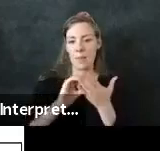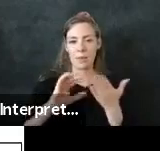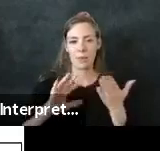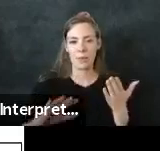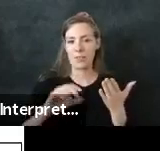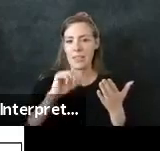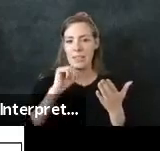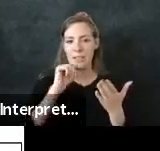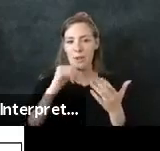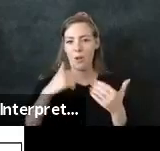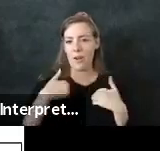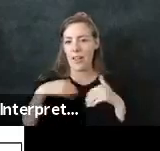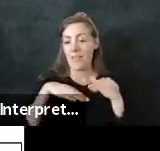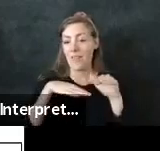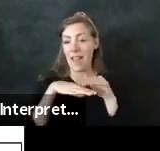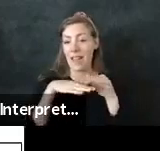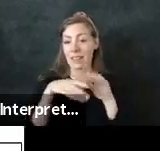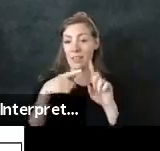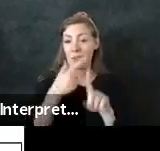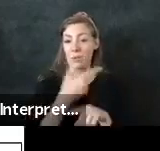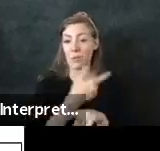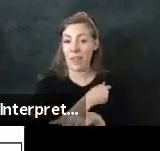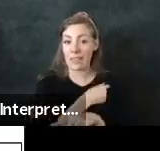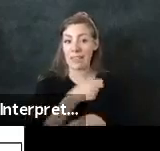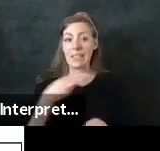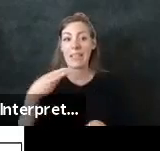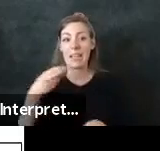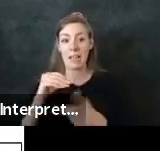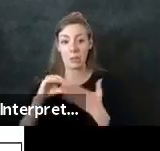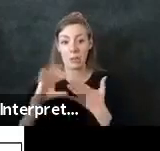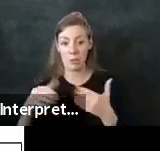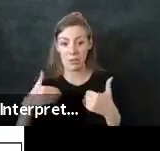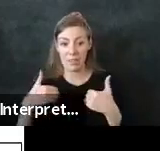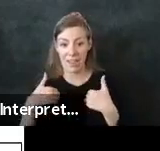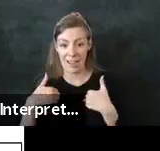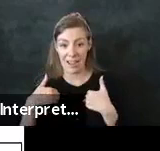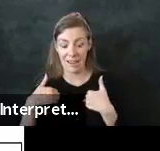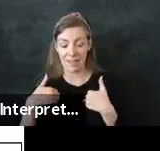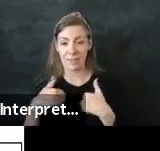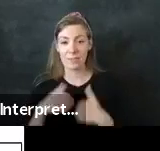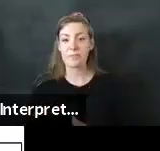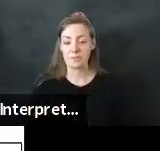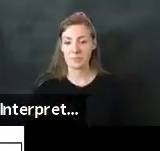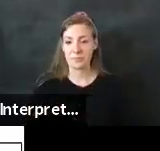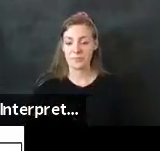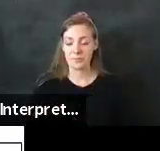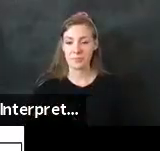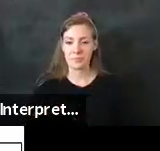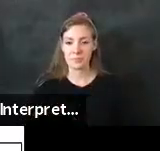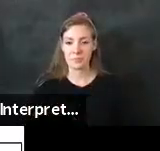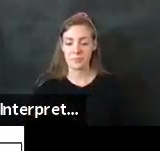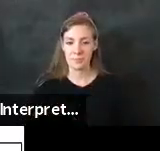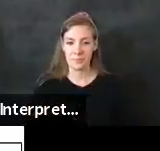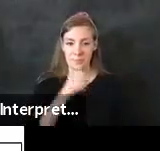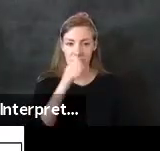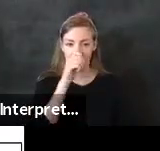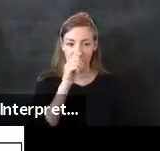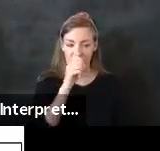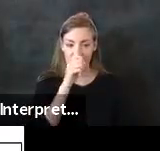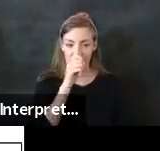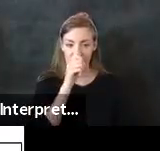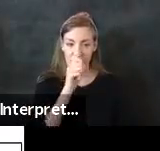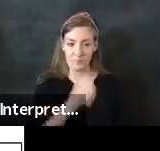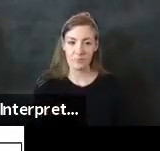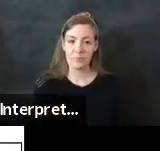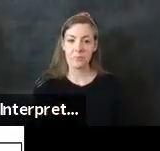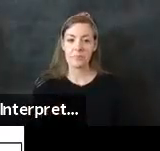have access to a vaccine yet, and high school students have. They're the 12 to 16 range. So,